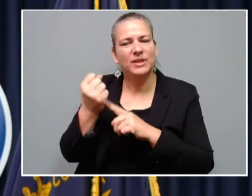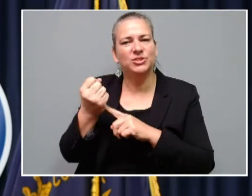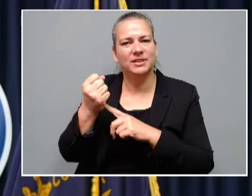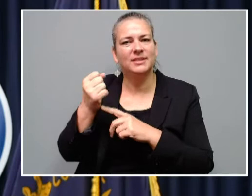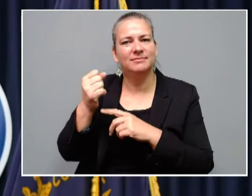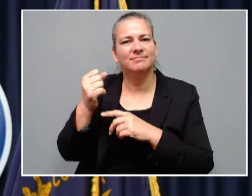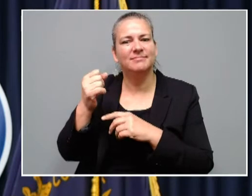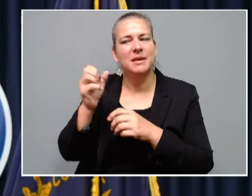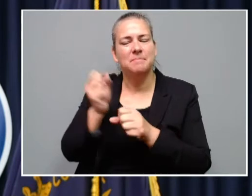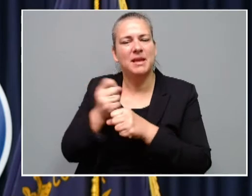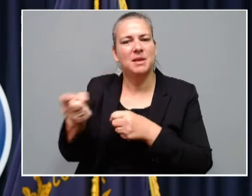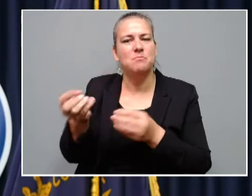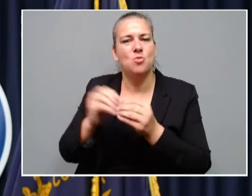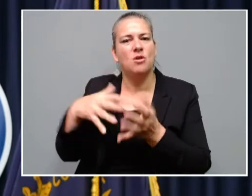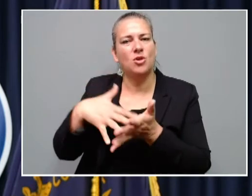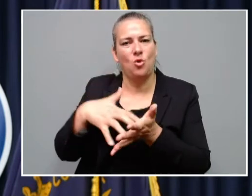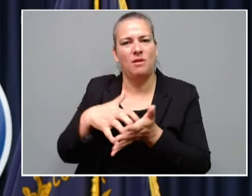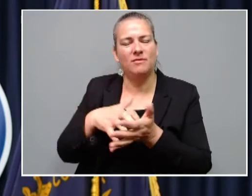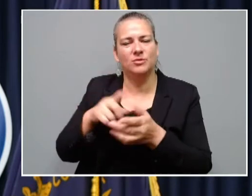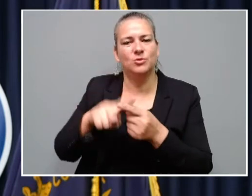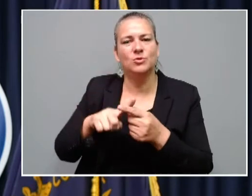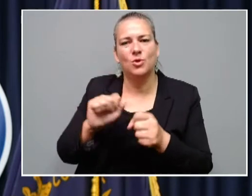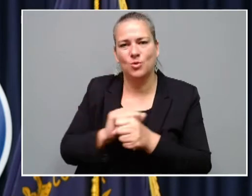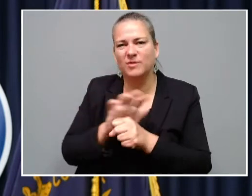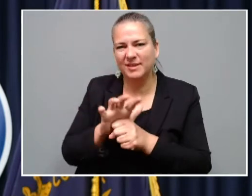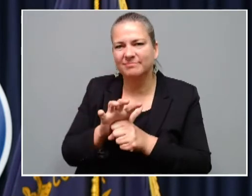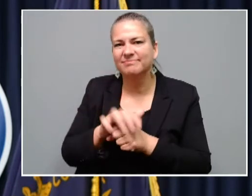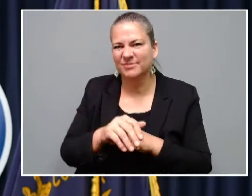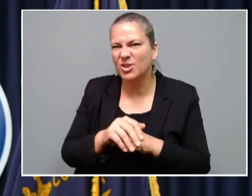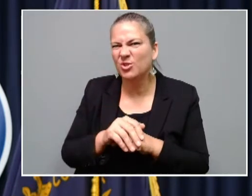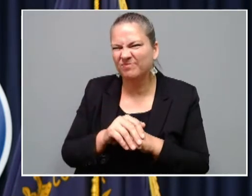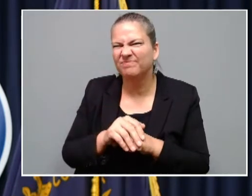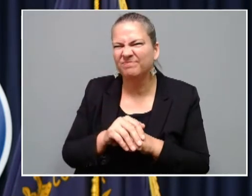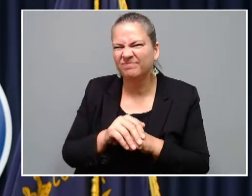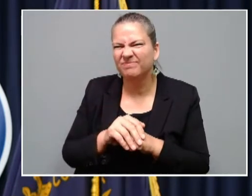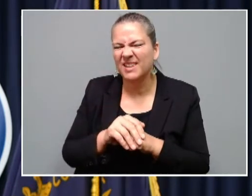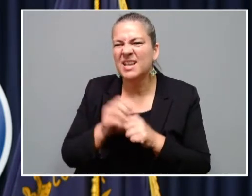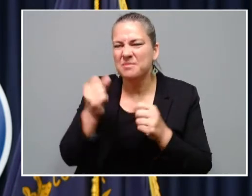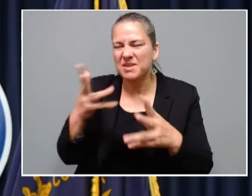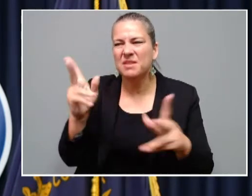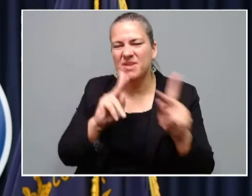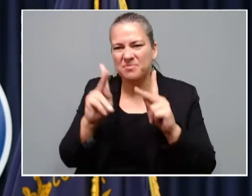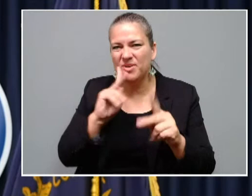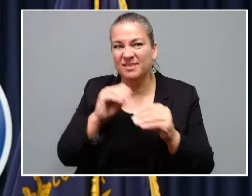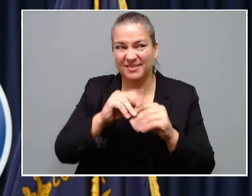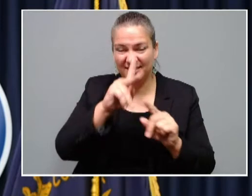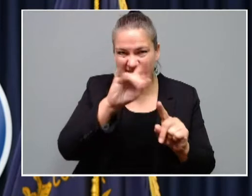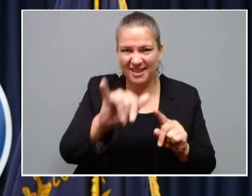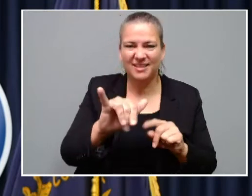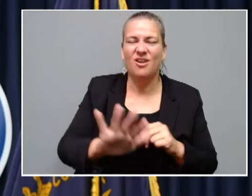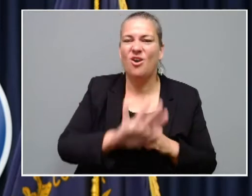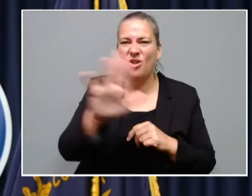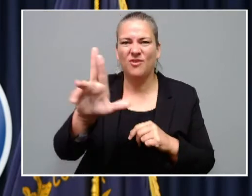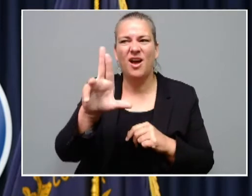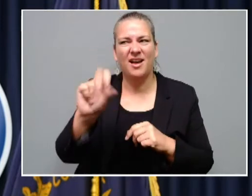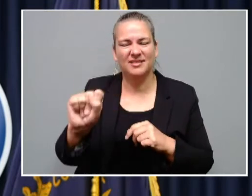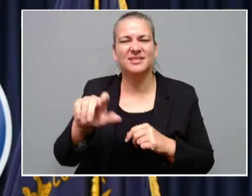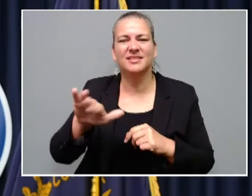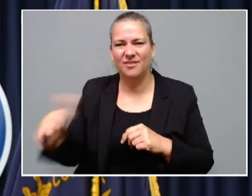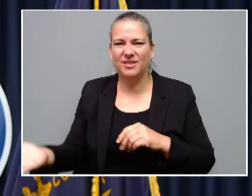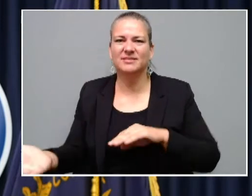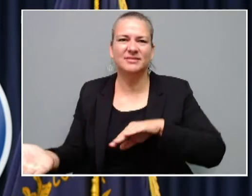susceptible. We are losing a lot of people, both in Kentucky and around the country, in